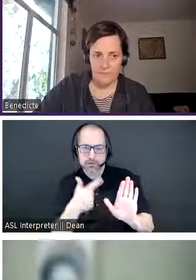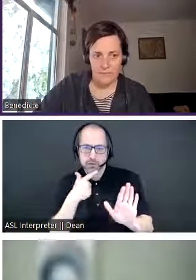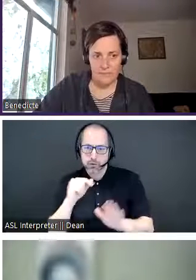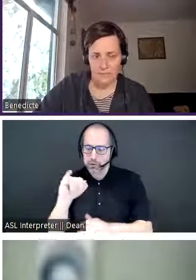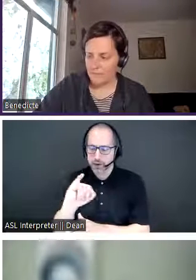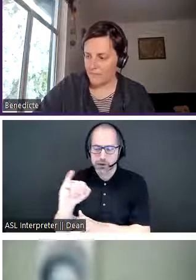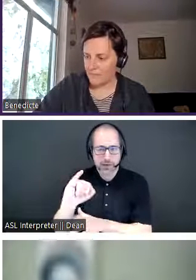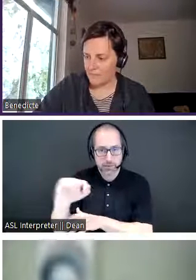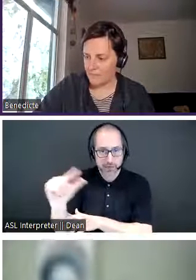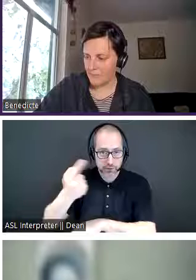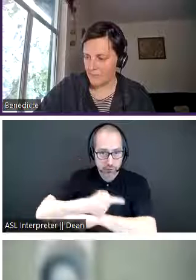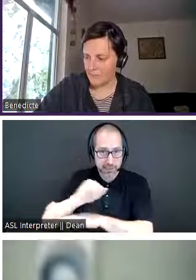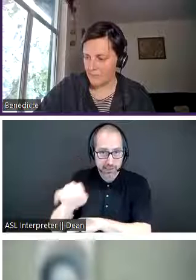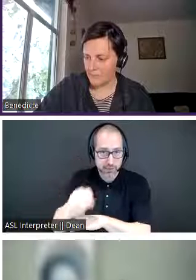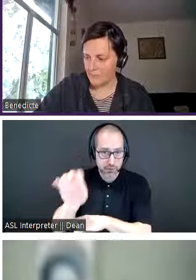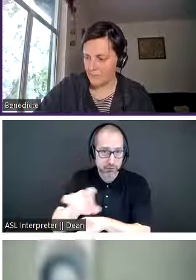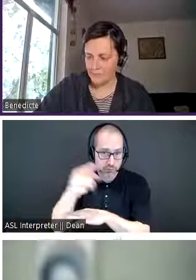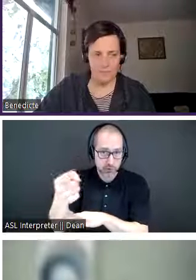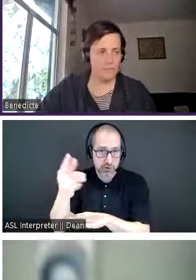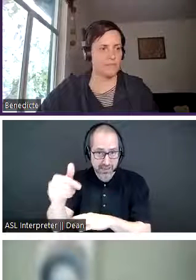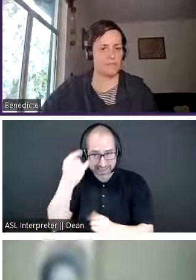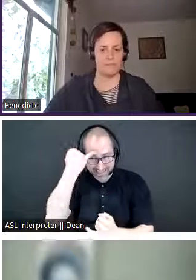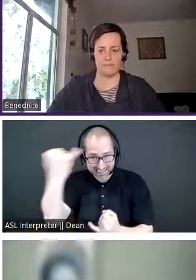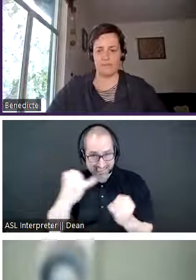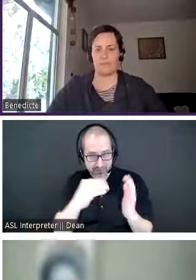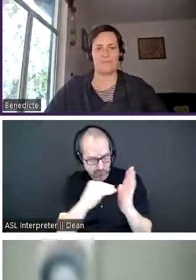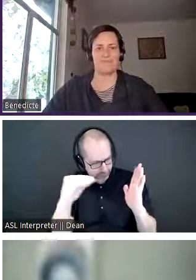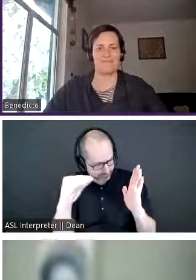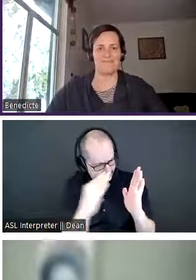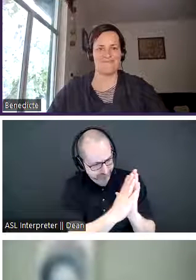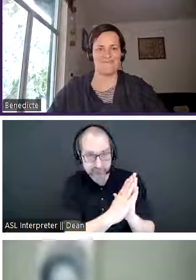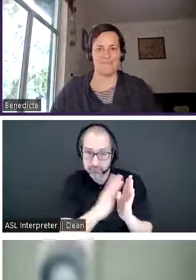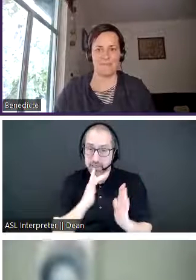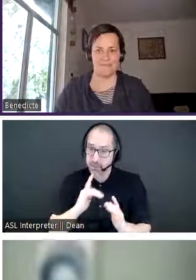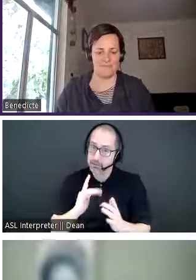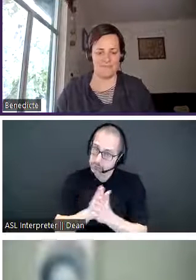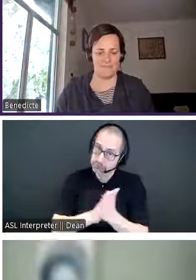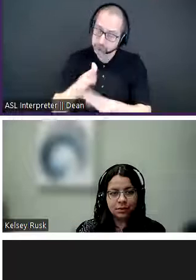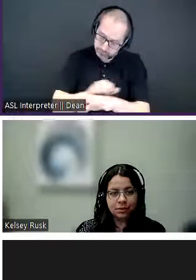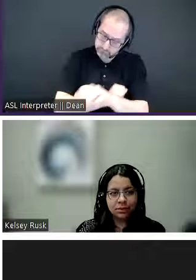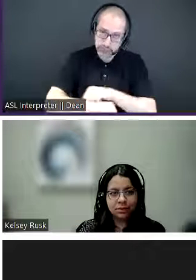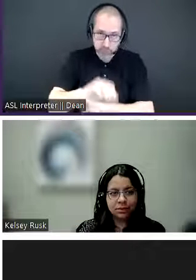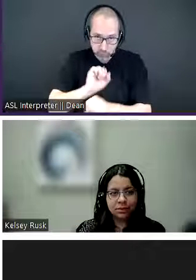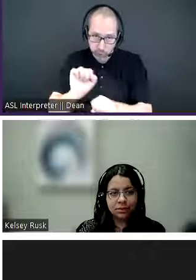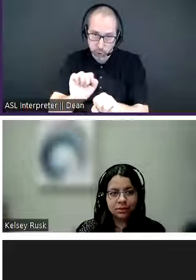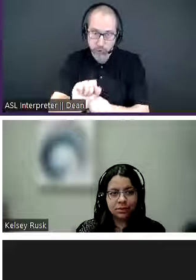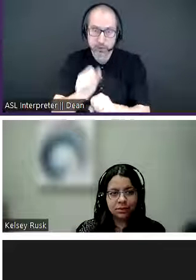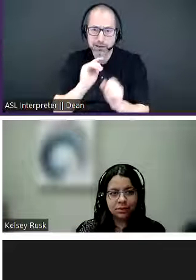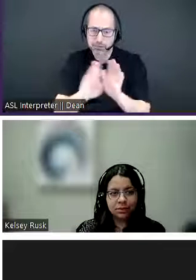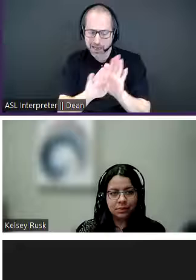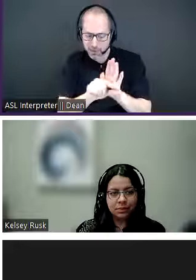June 1st, it is in itself kind of a task, and I'm going to give you a little bit of the background about it, but